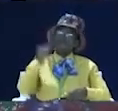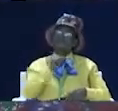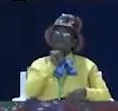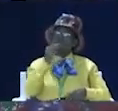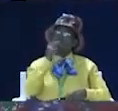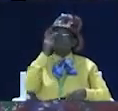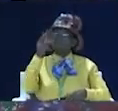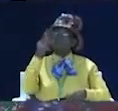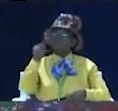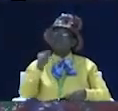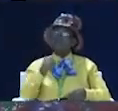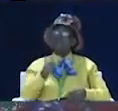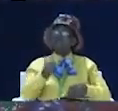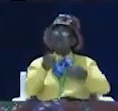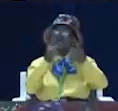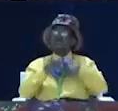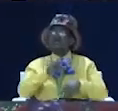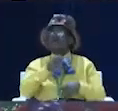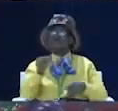shall laugh.